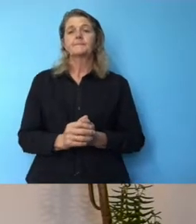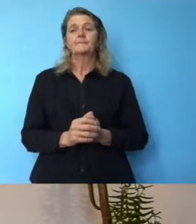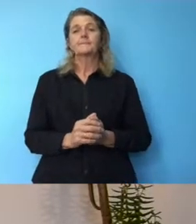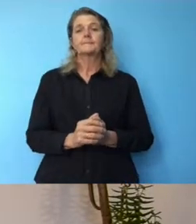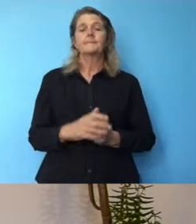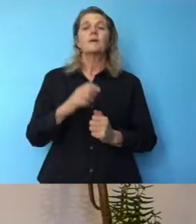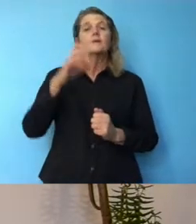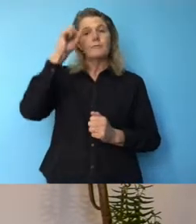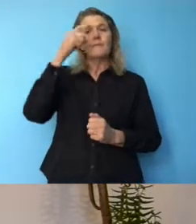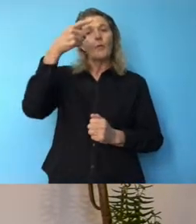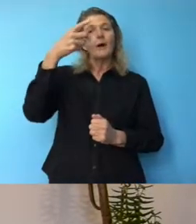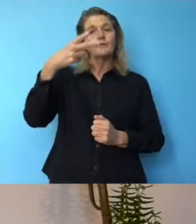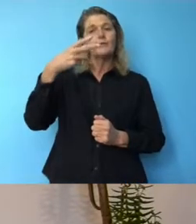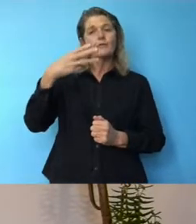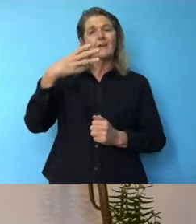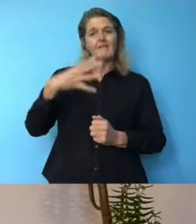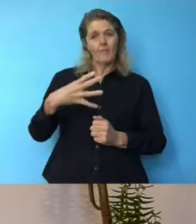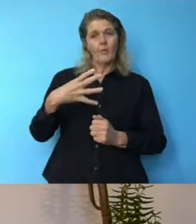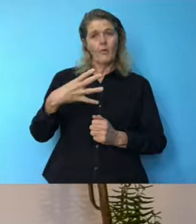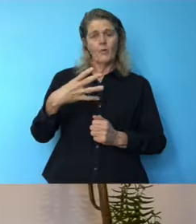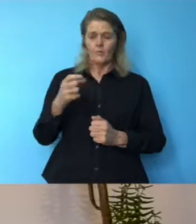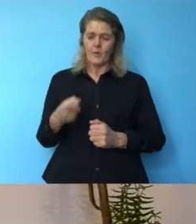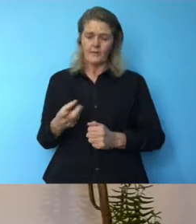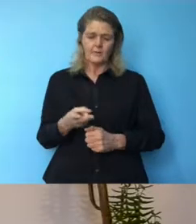We've got 1, 2, 3, 4, 1, 2, 3, 4.